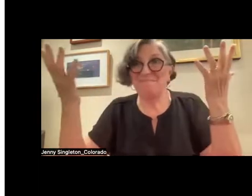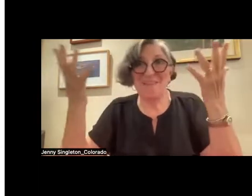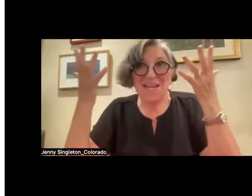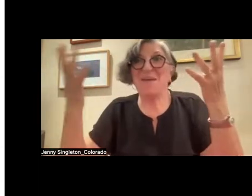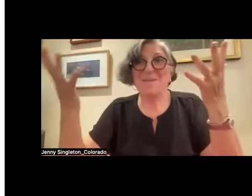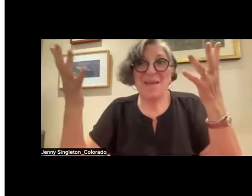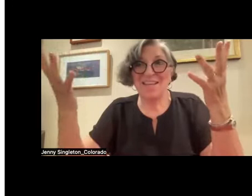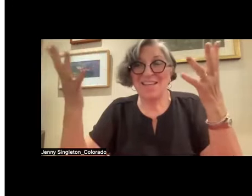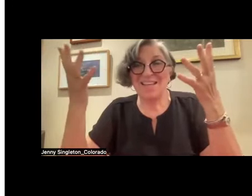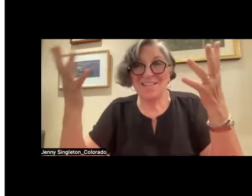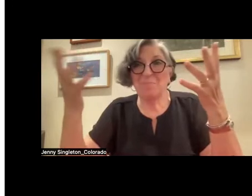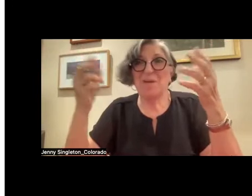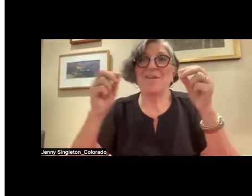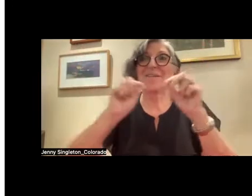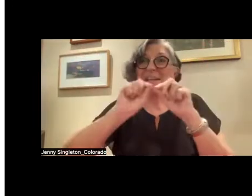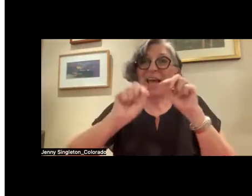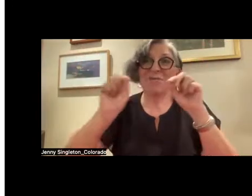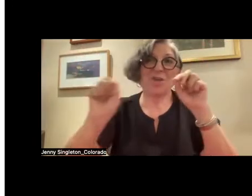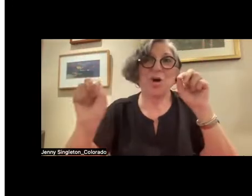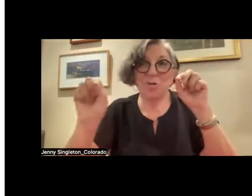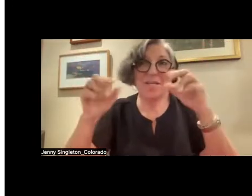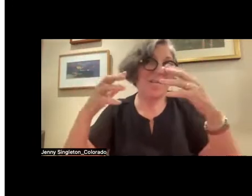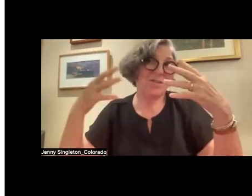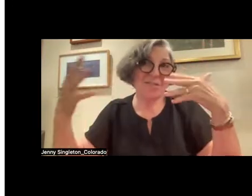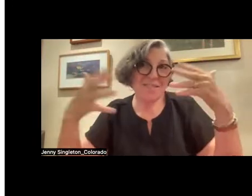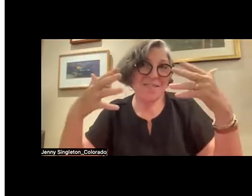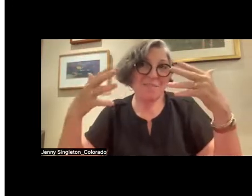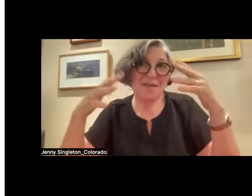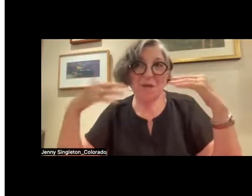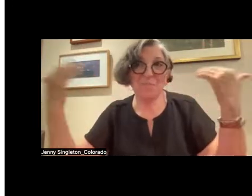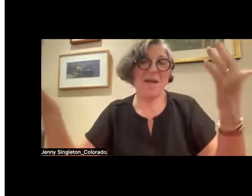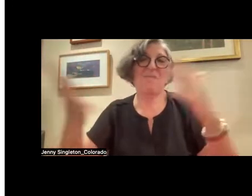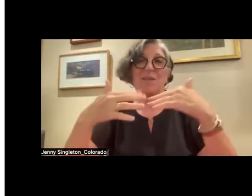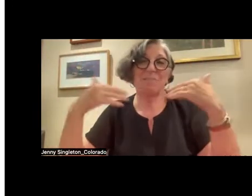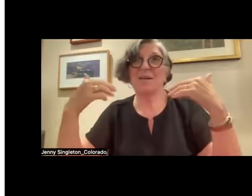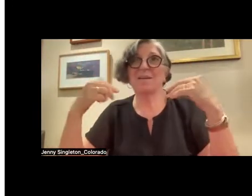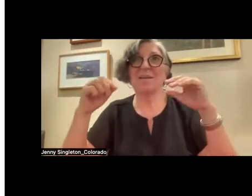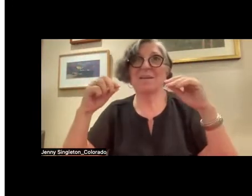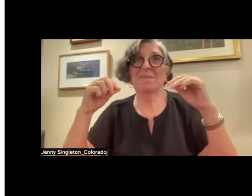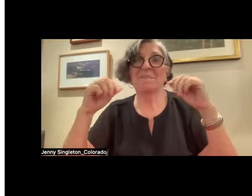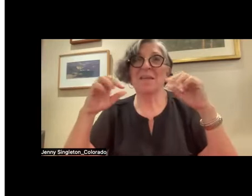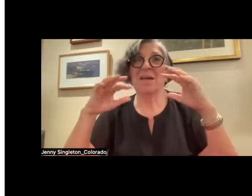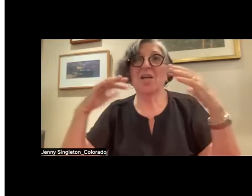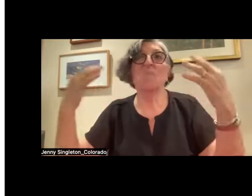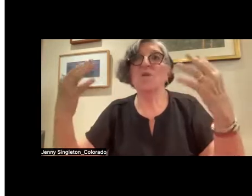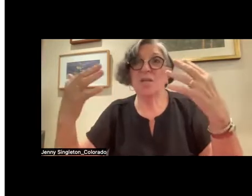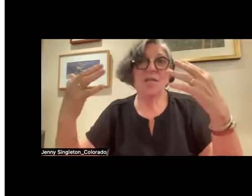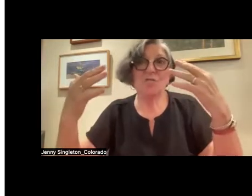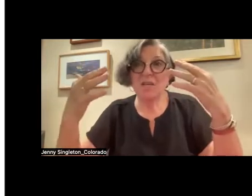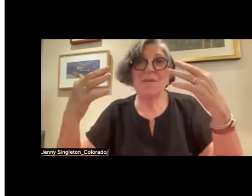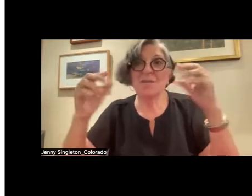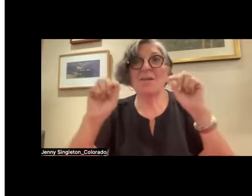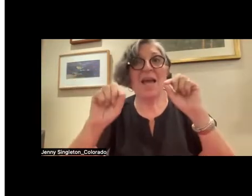record many exemplars and how to code it into a system that might have a